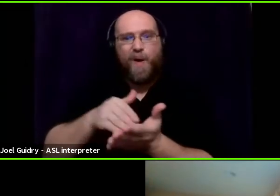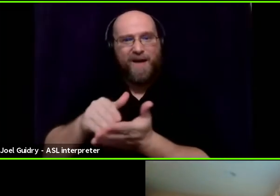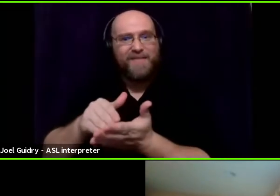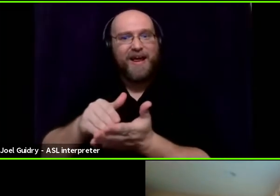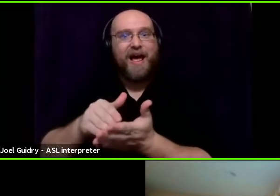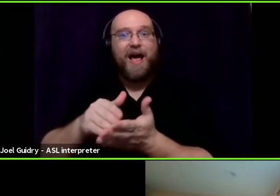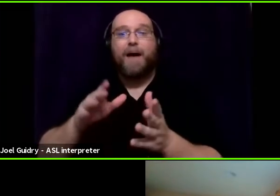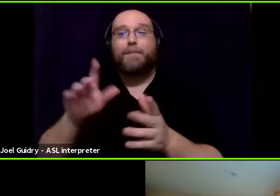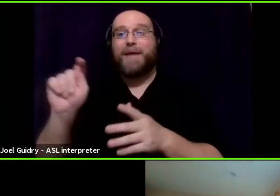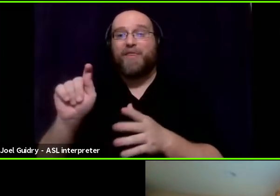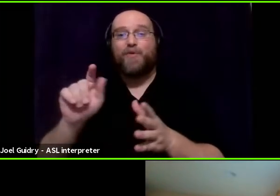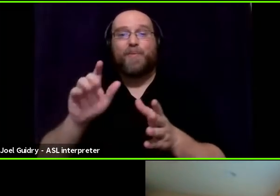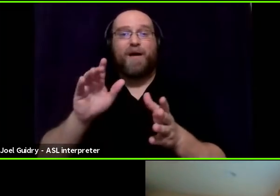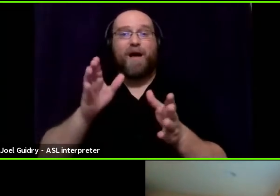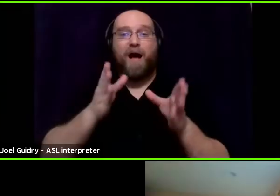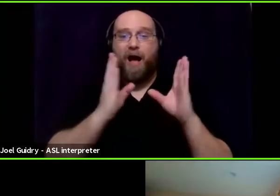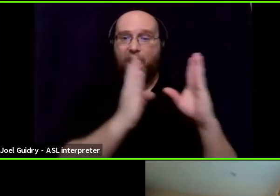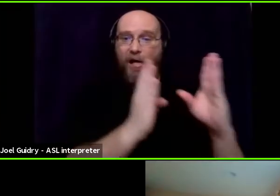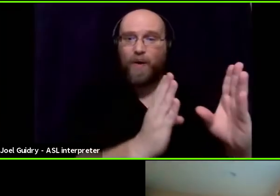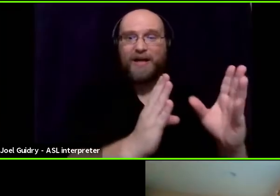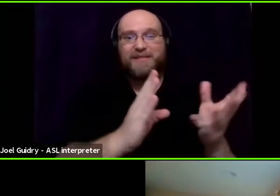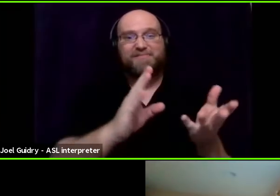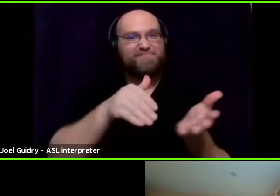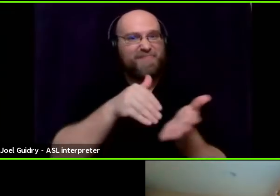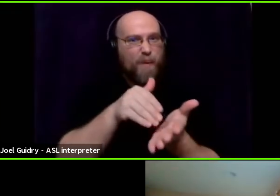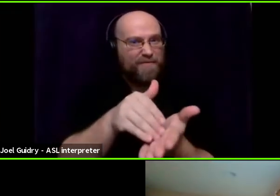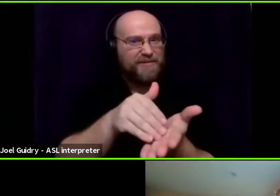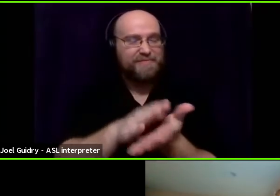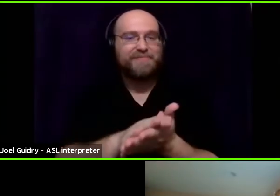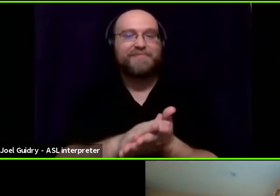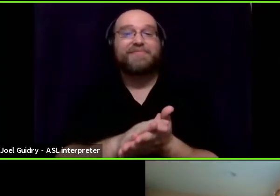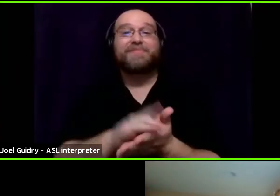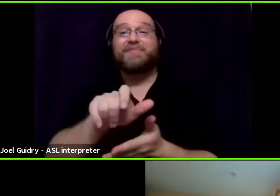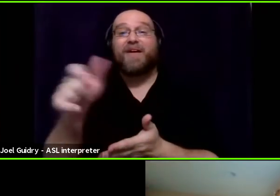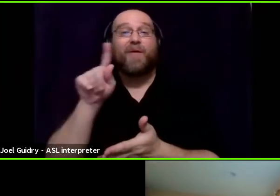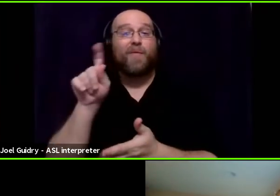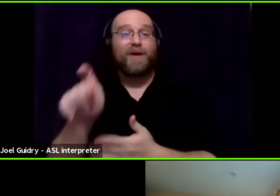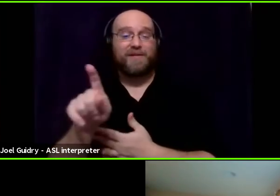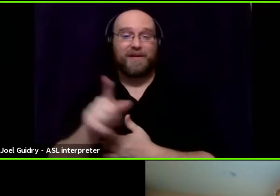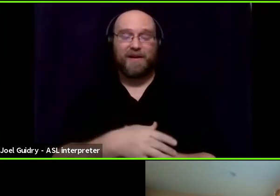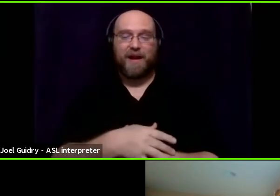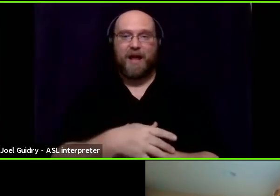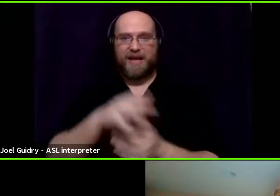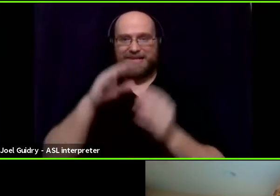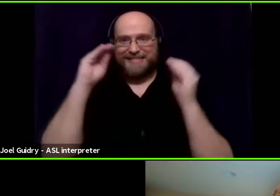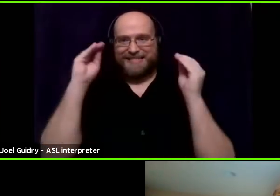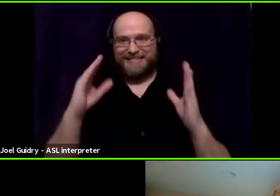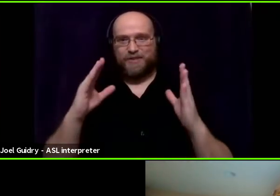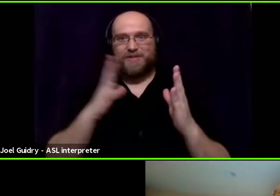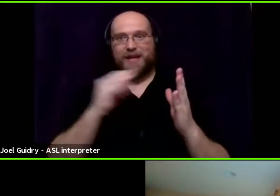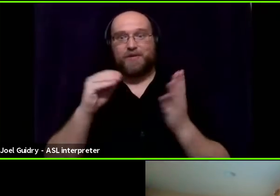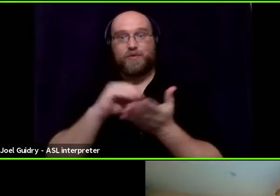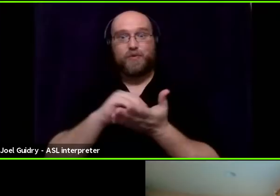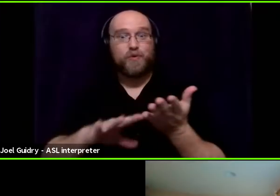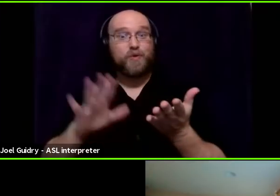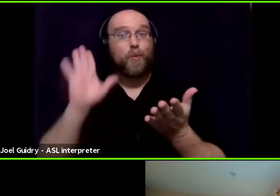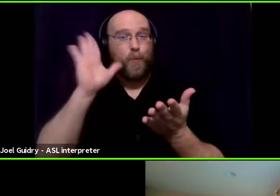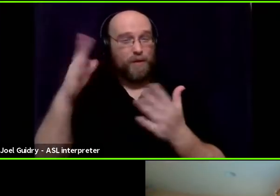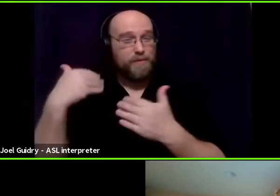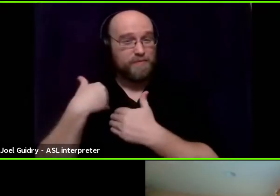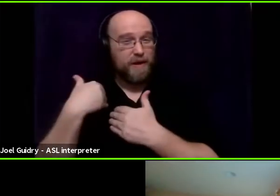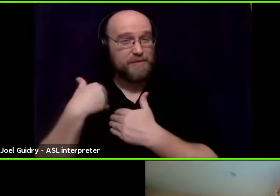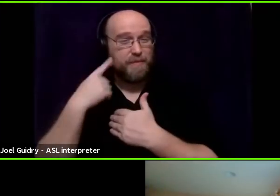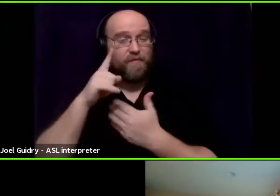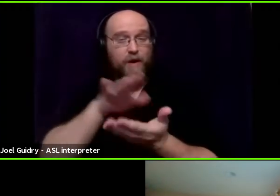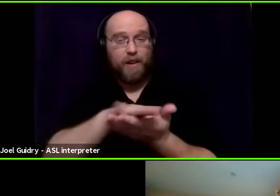kinds of questions. Another question in this bucket is, will teachers and students be responsible for cleaning and disinfecting surfaces,